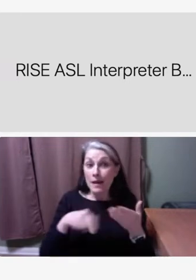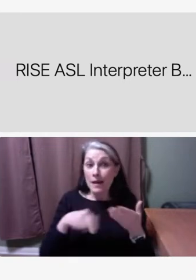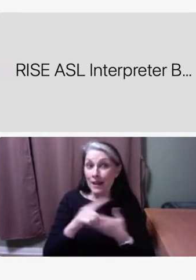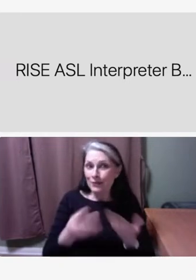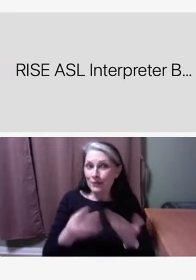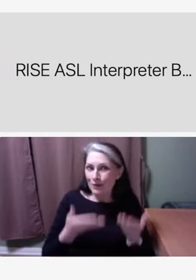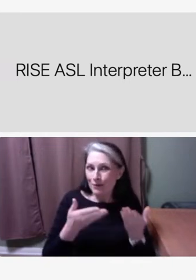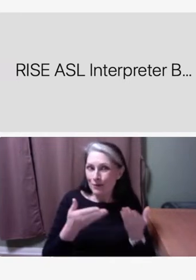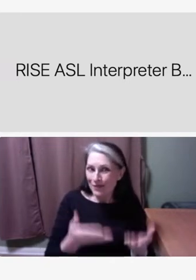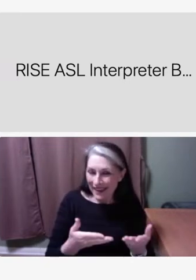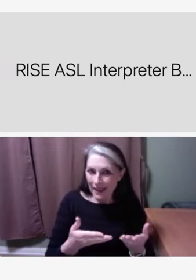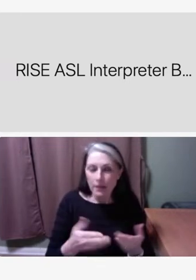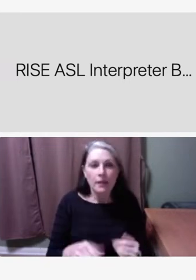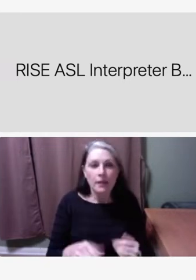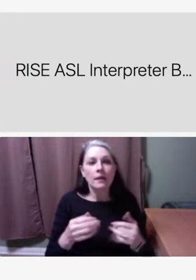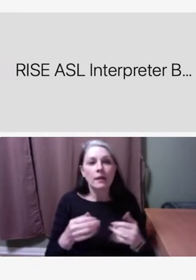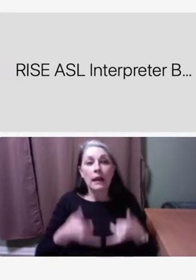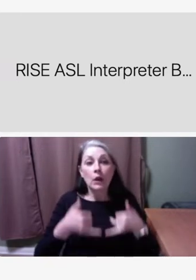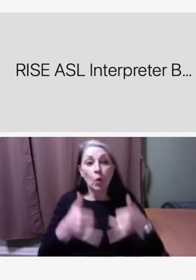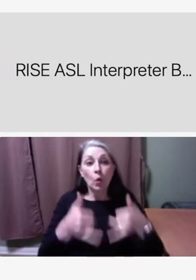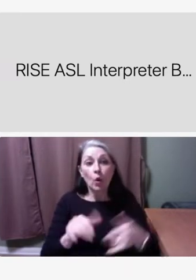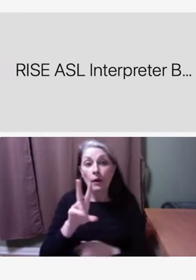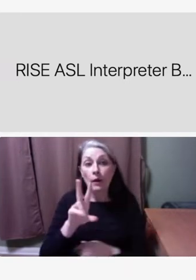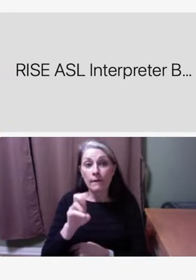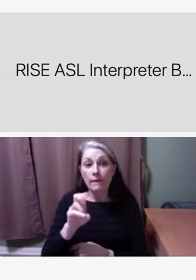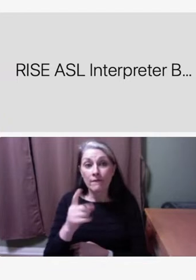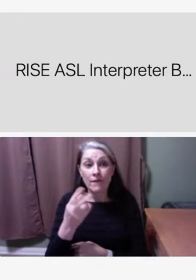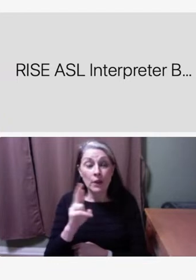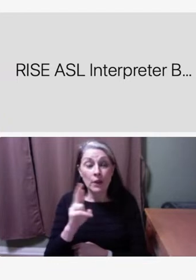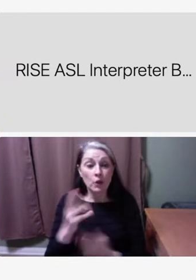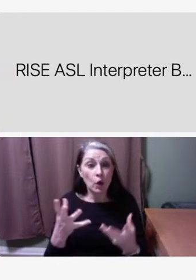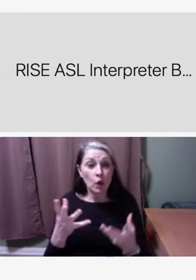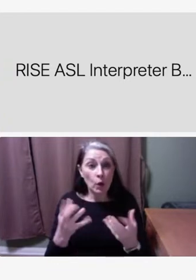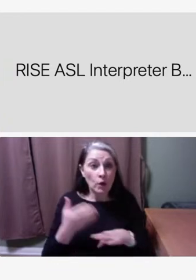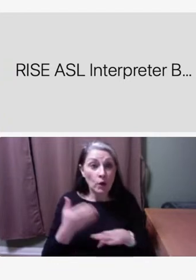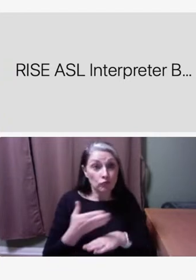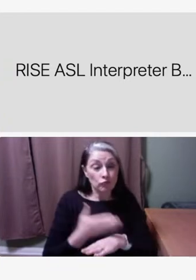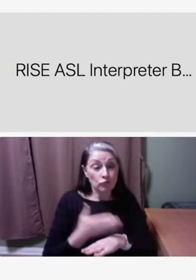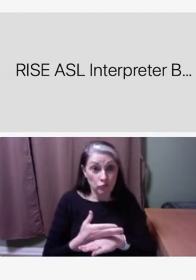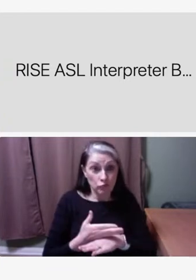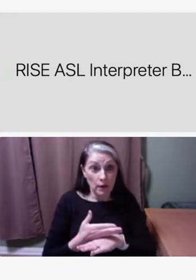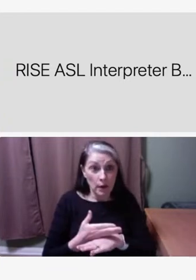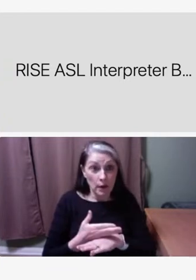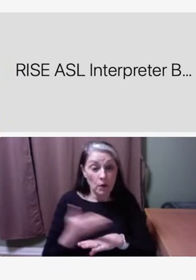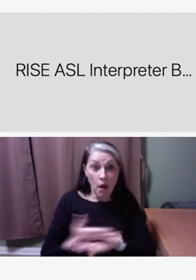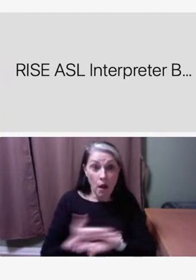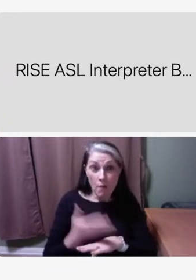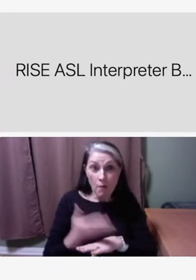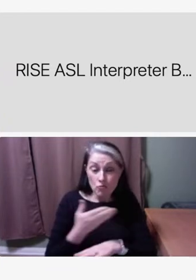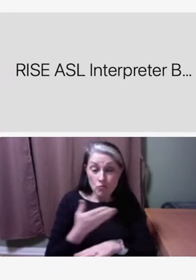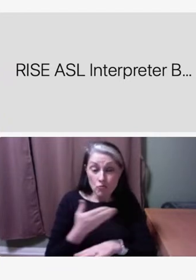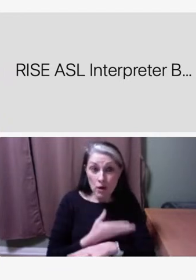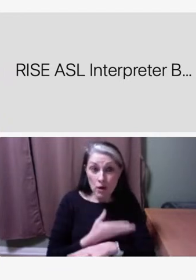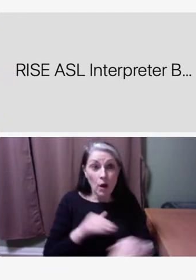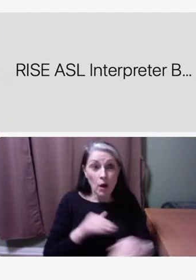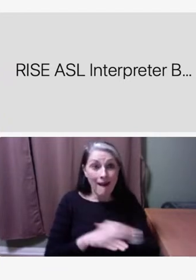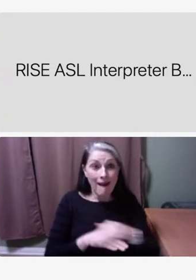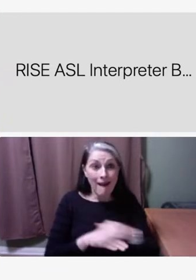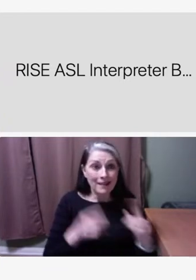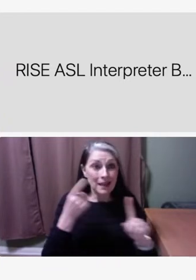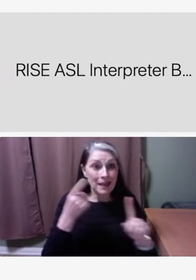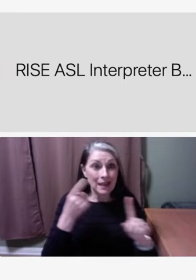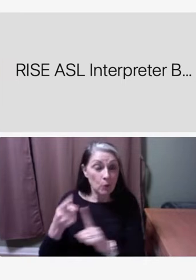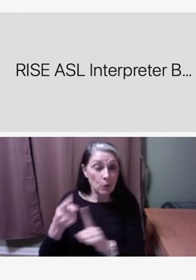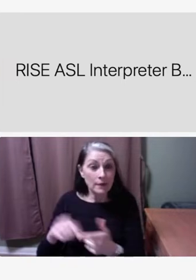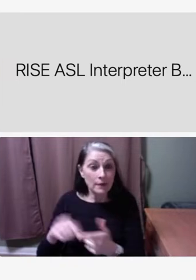E-rate, because we want to upgrade the first phase is just upgrading our access points, but then we want to, like I say, once again, get in